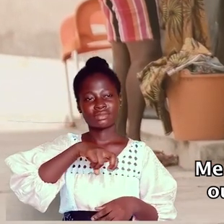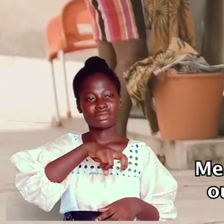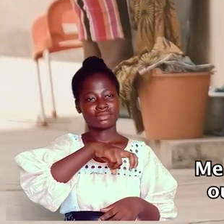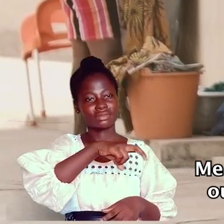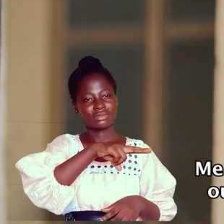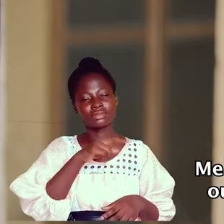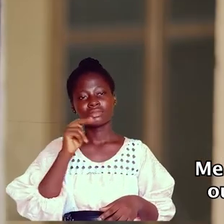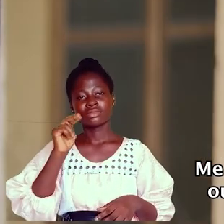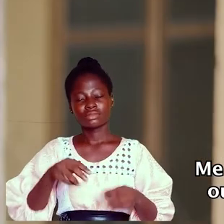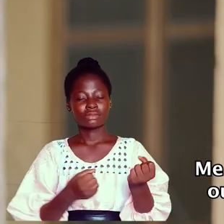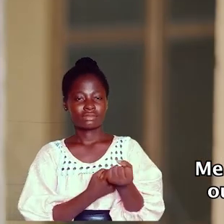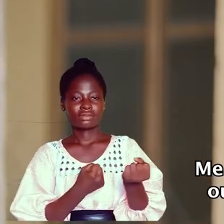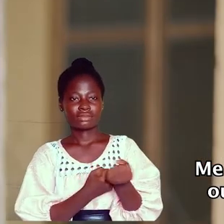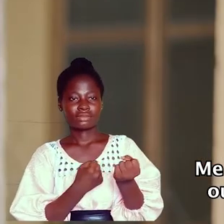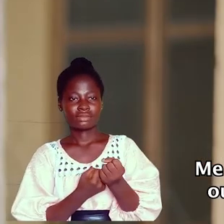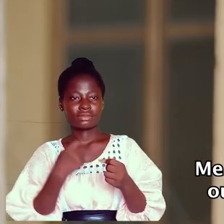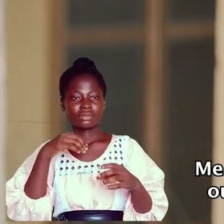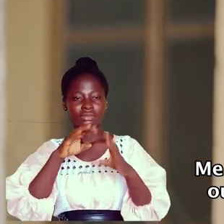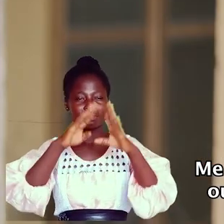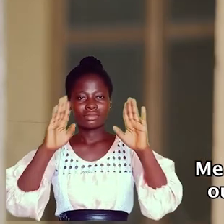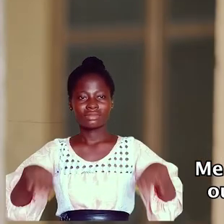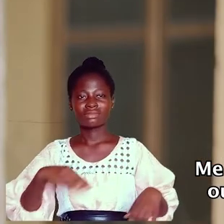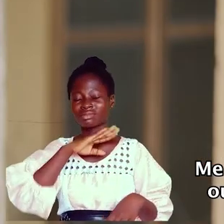that maybe if I'm going out, I'll need